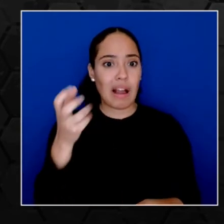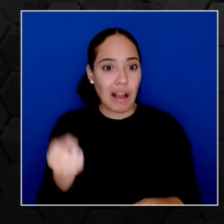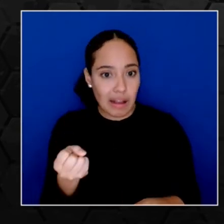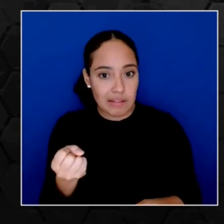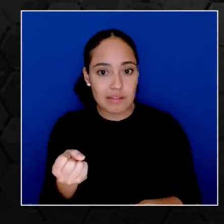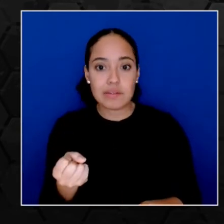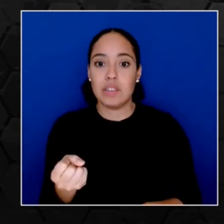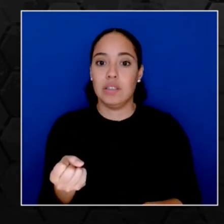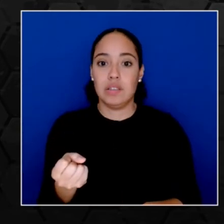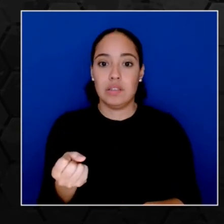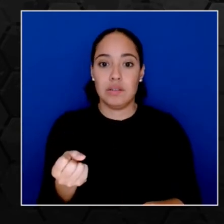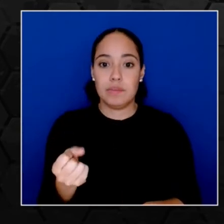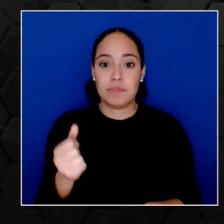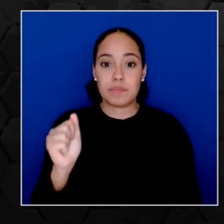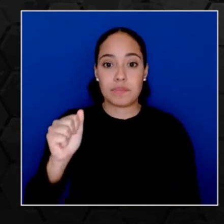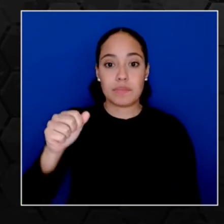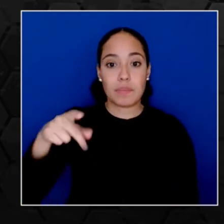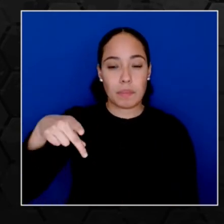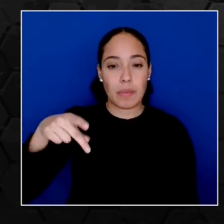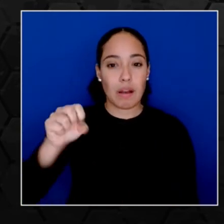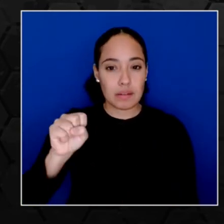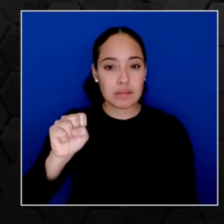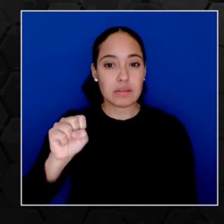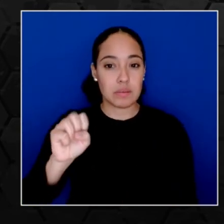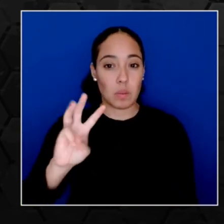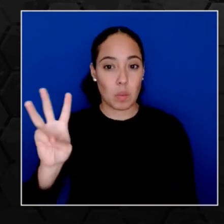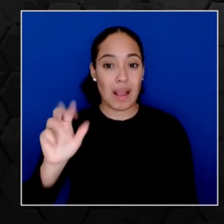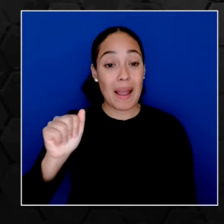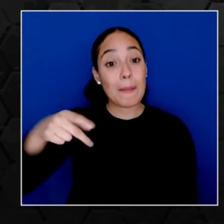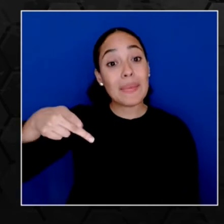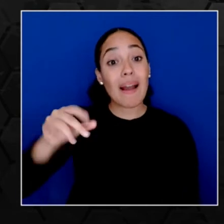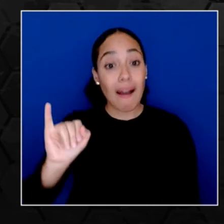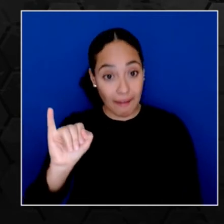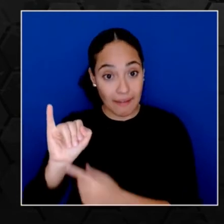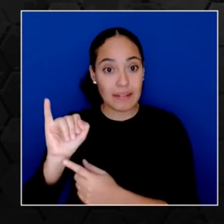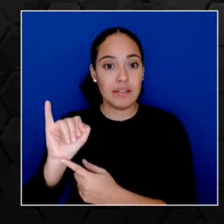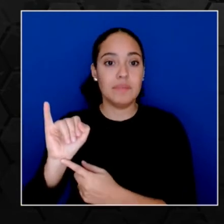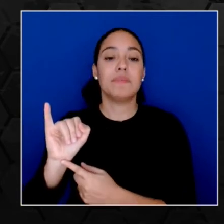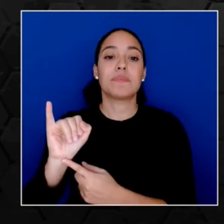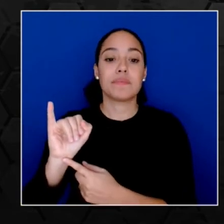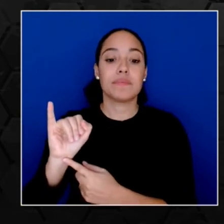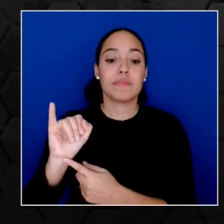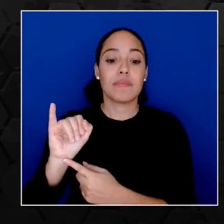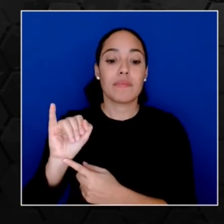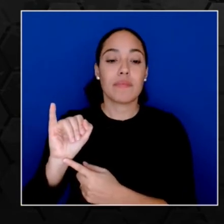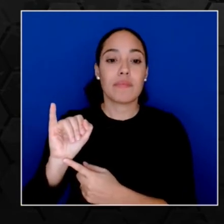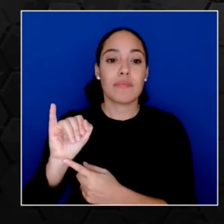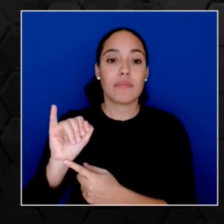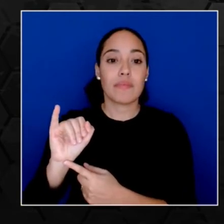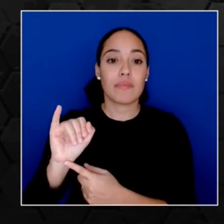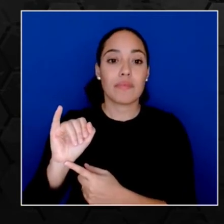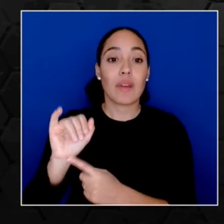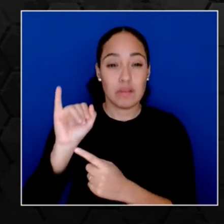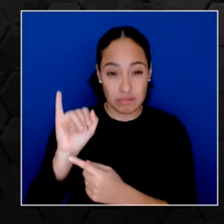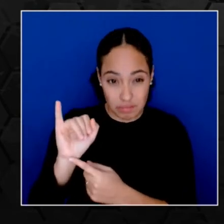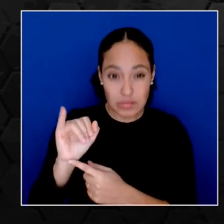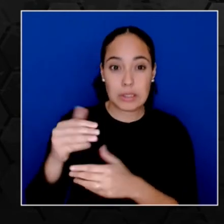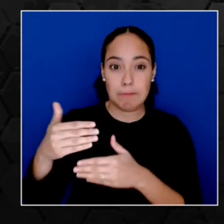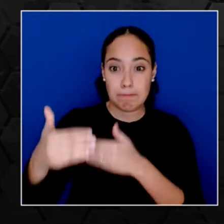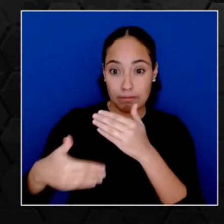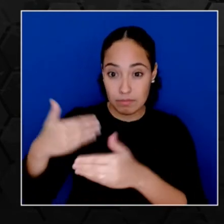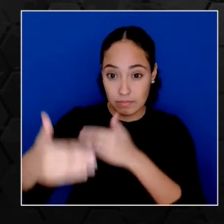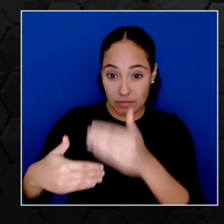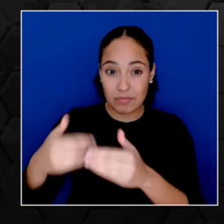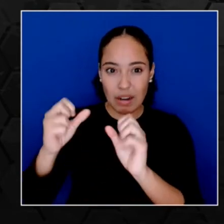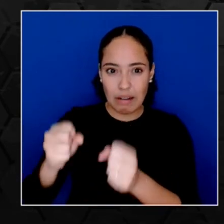API, where first of all API is an application programming interface where it can actually get the request and also to like transfer all the